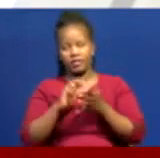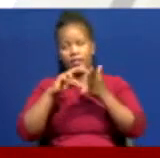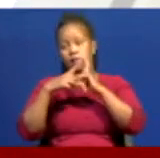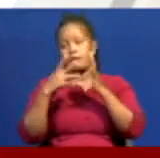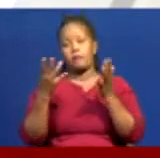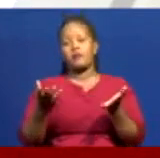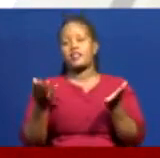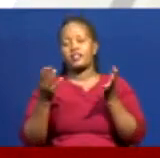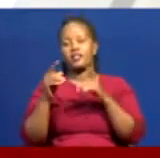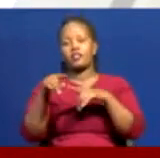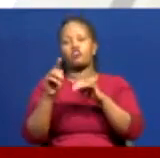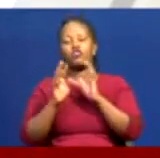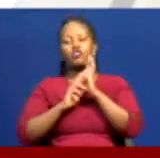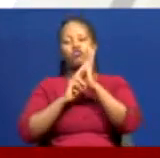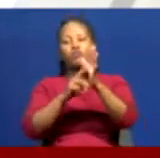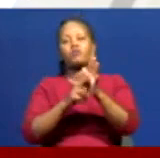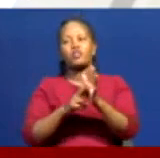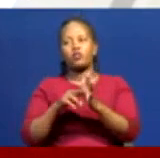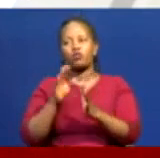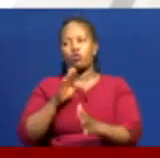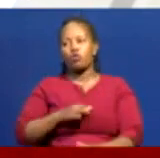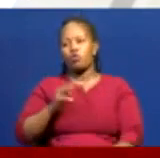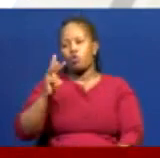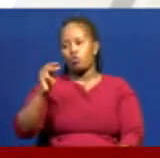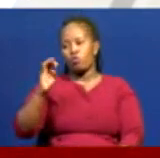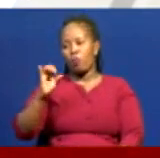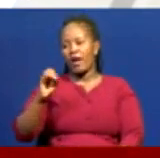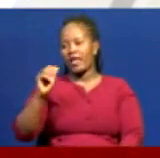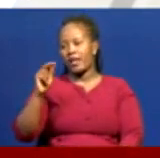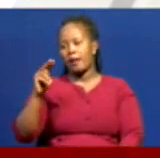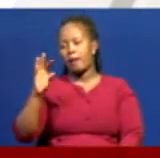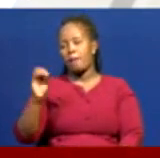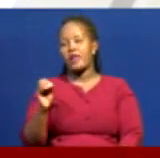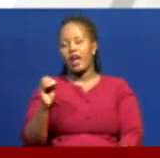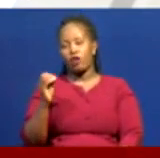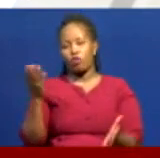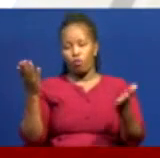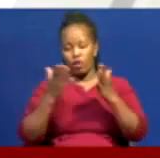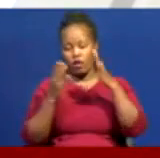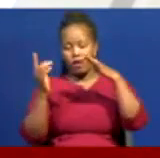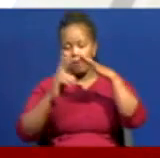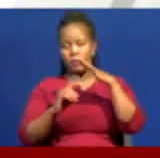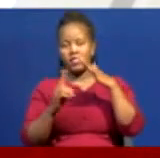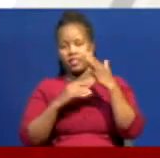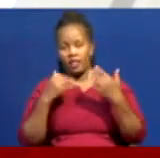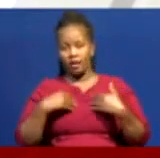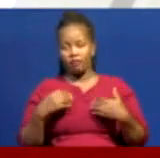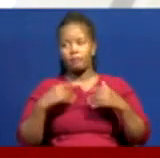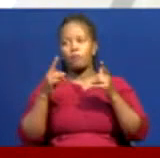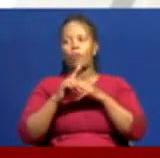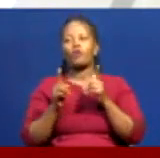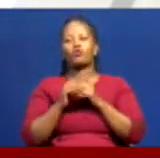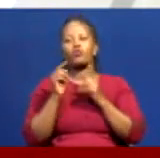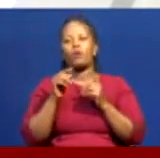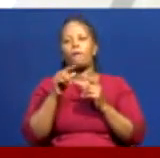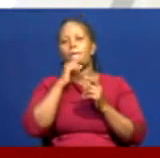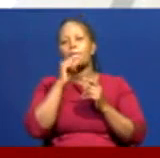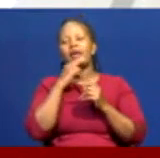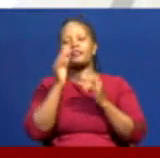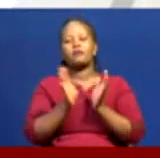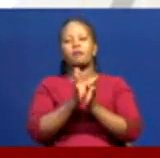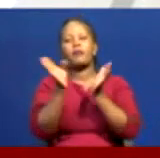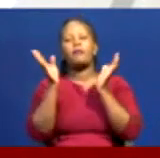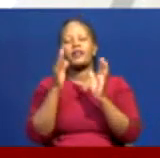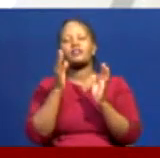she replaces Rebecca Miano at the ministry where Rebecca Miano is. And then, of course, Moses Kuria goes to Public Service, Performance